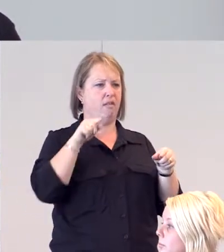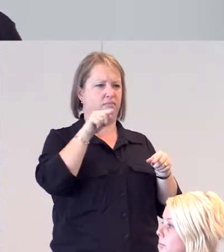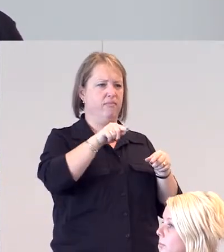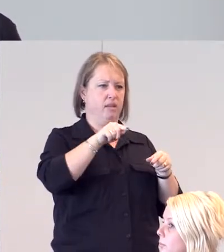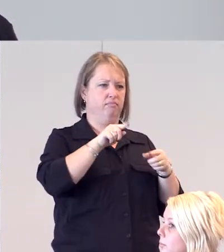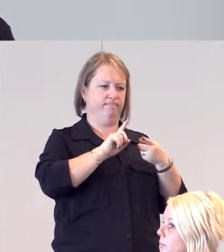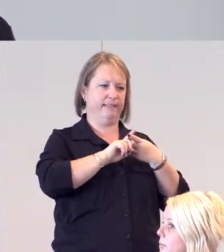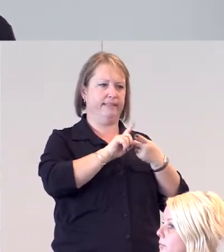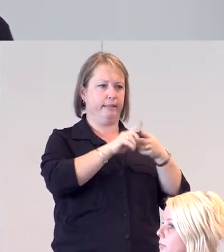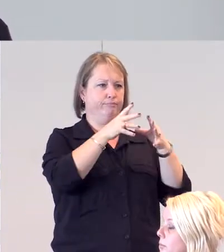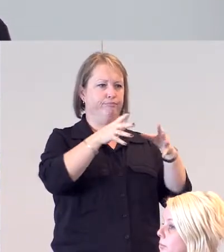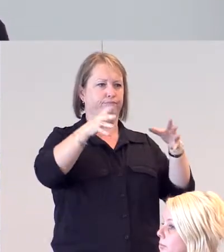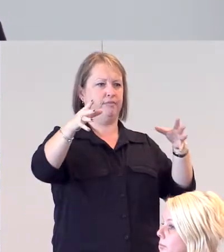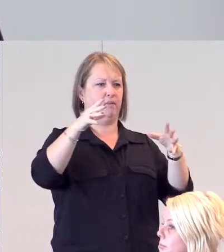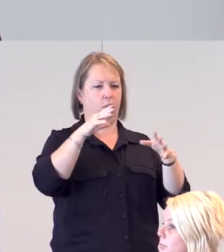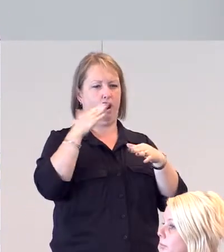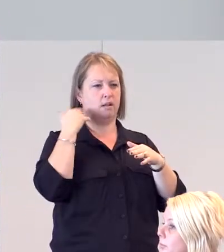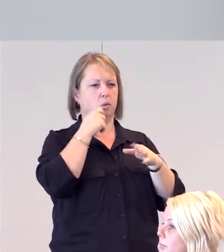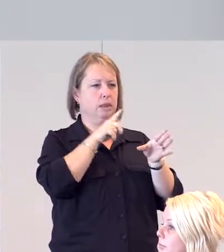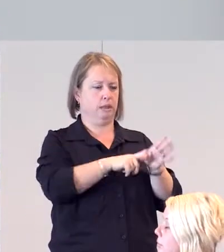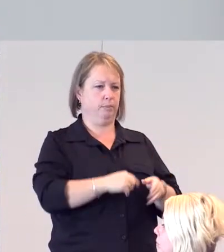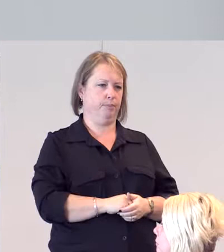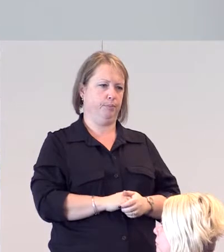been consistently in there for the last couple of years.